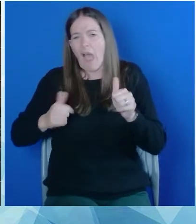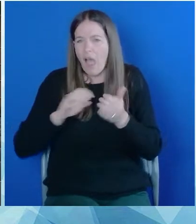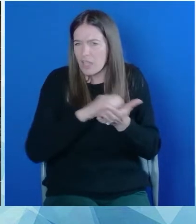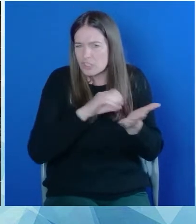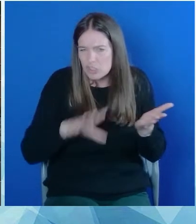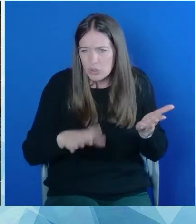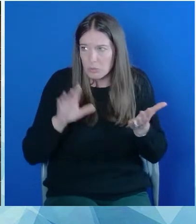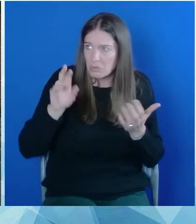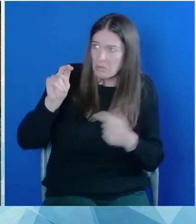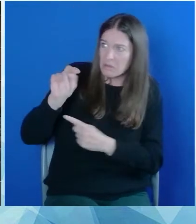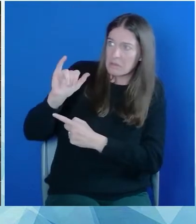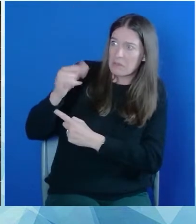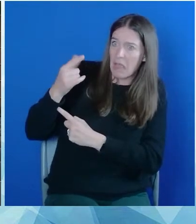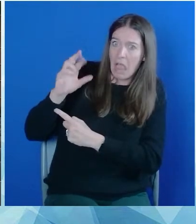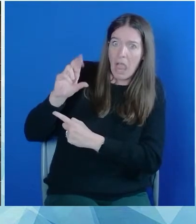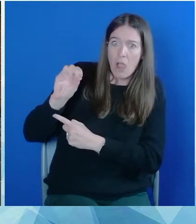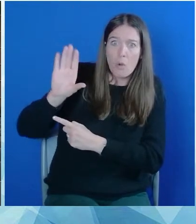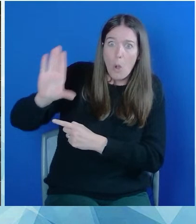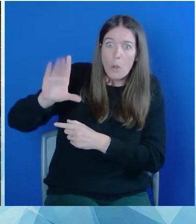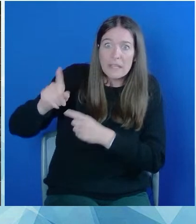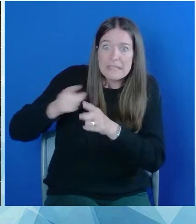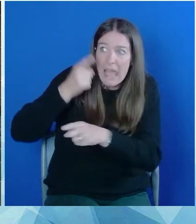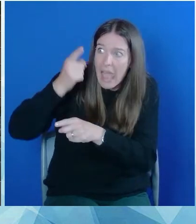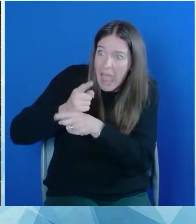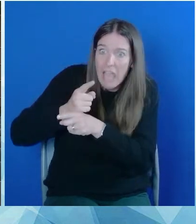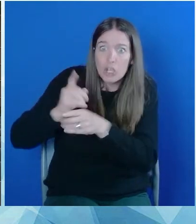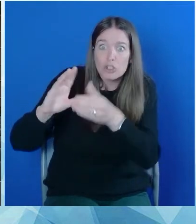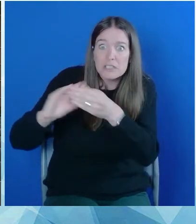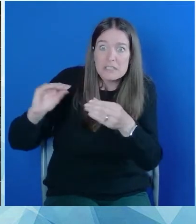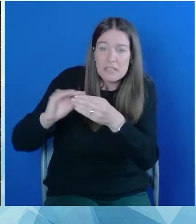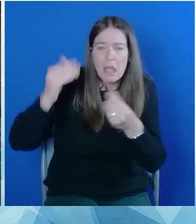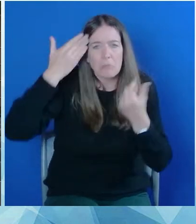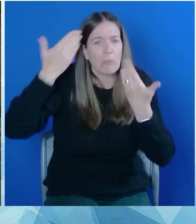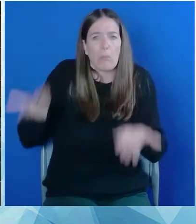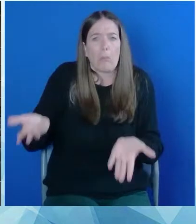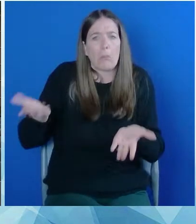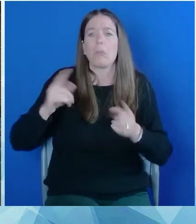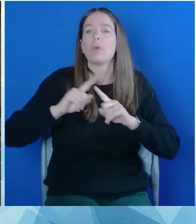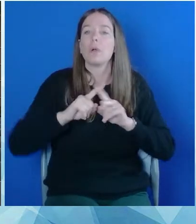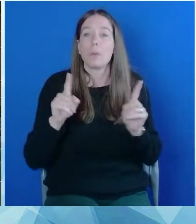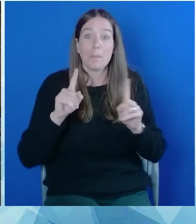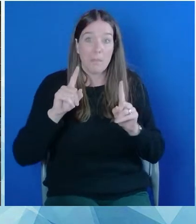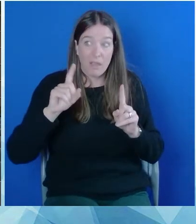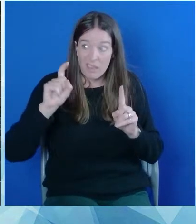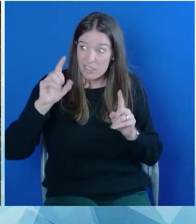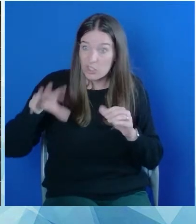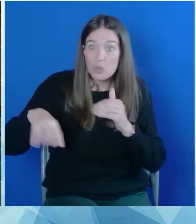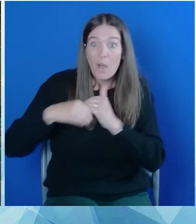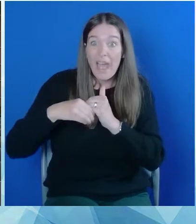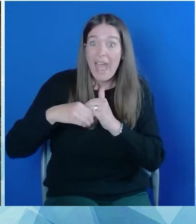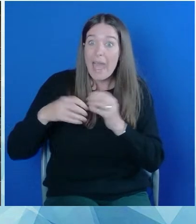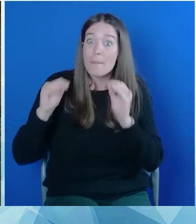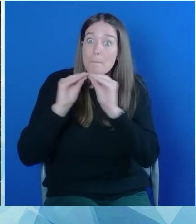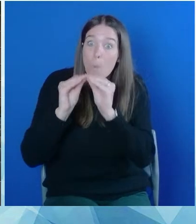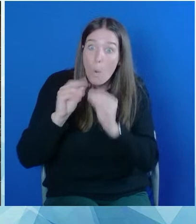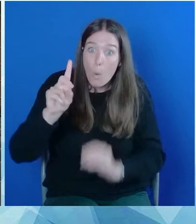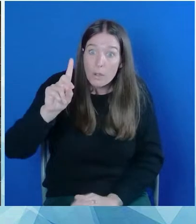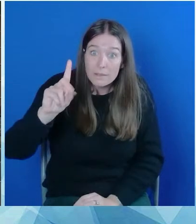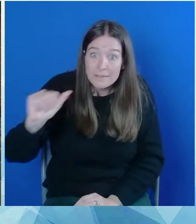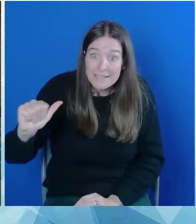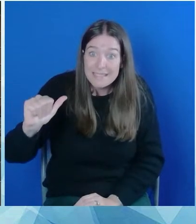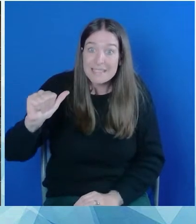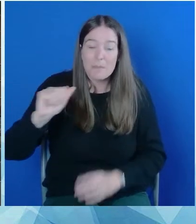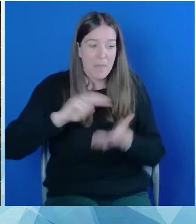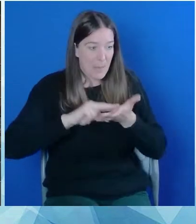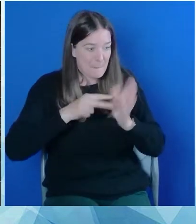were made. But there is no reason to bring in additional disabilities, water down the student population here, and water